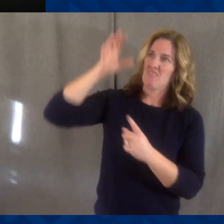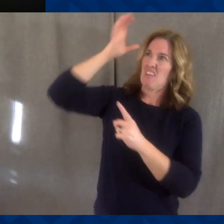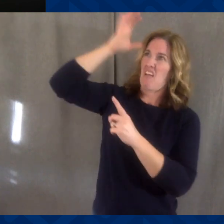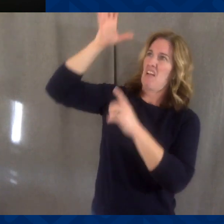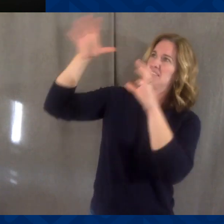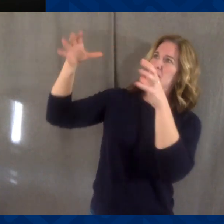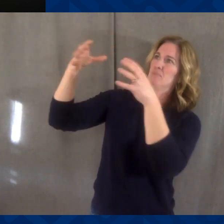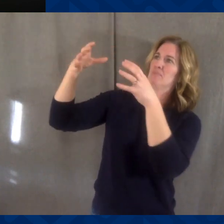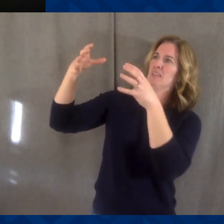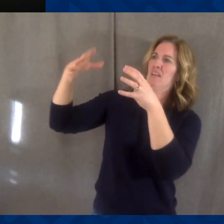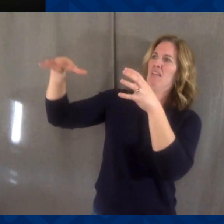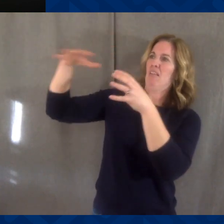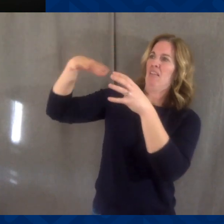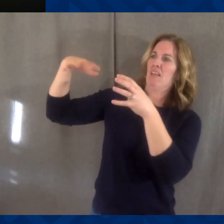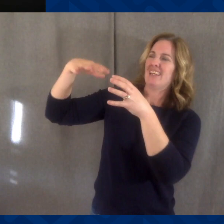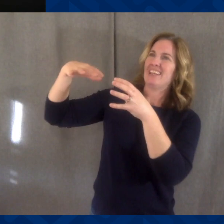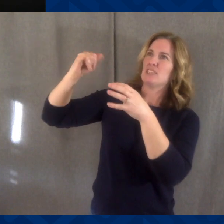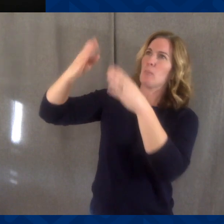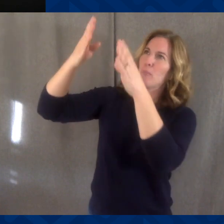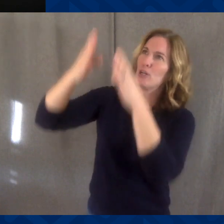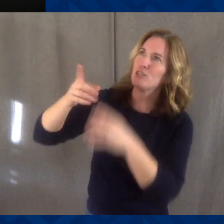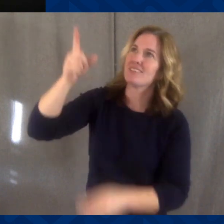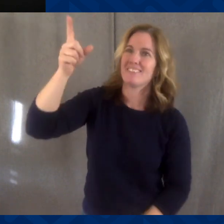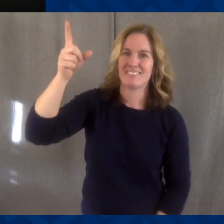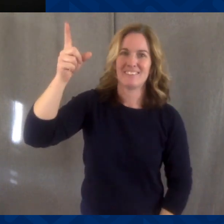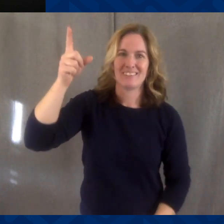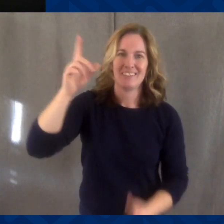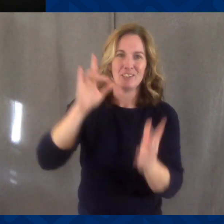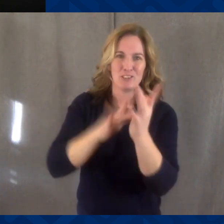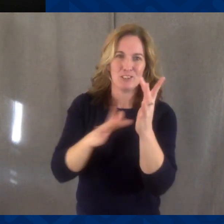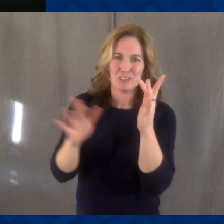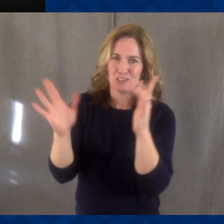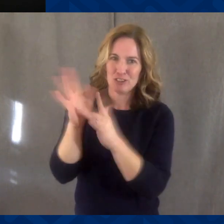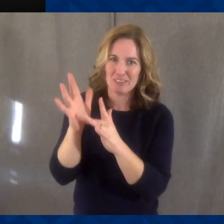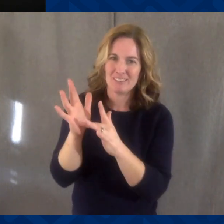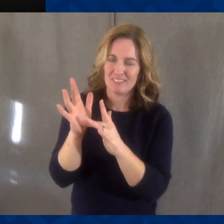person. And his name is Jesus.